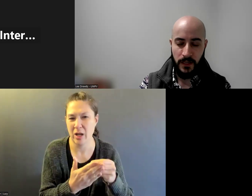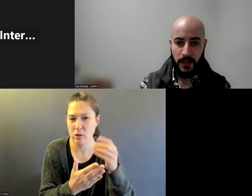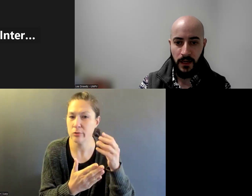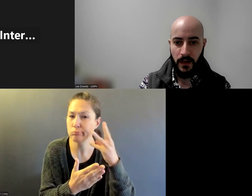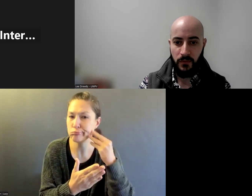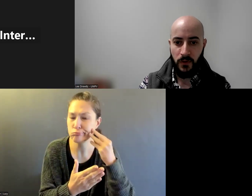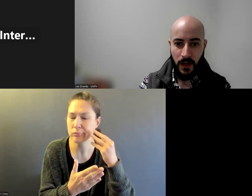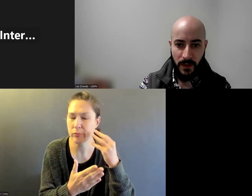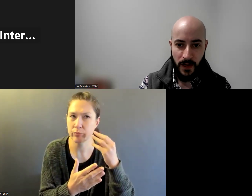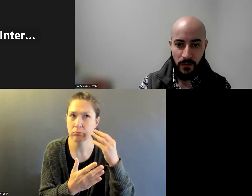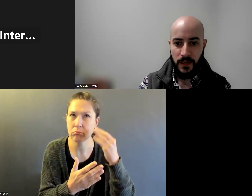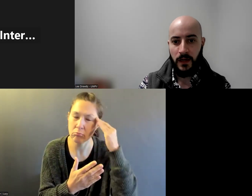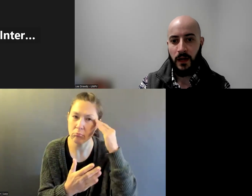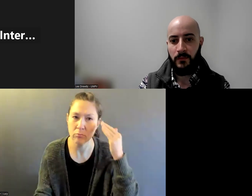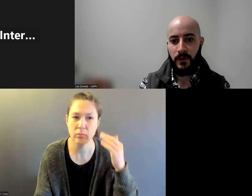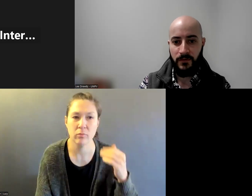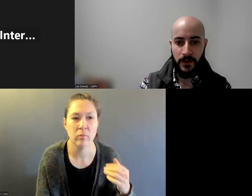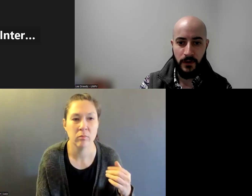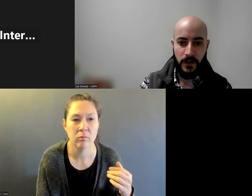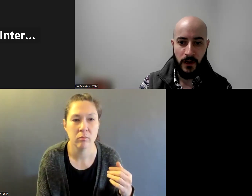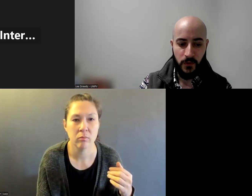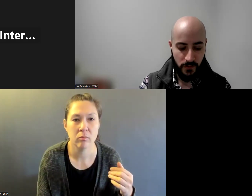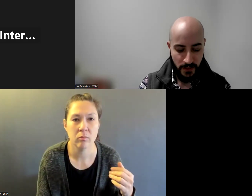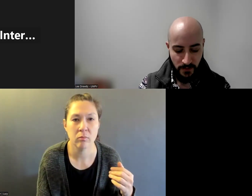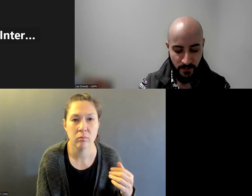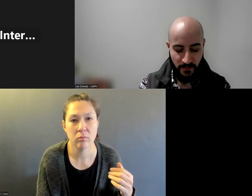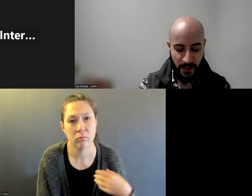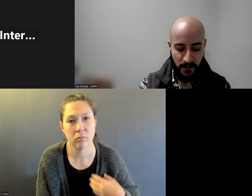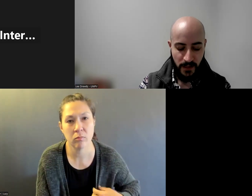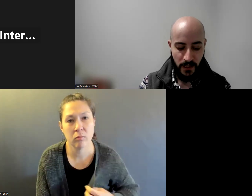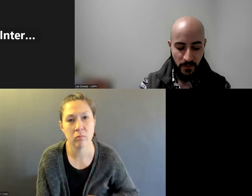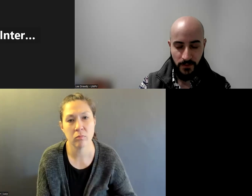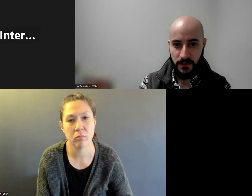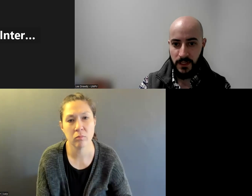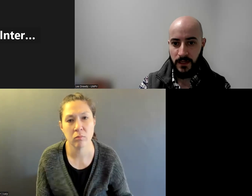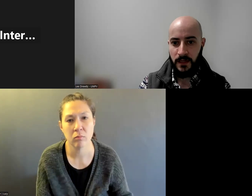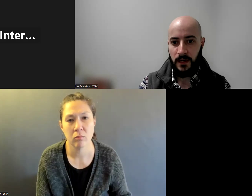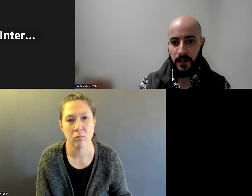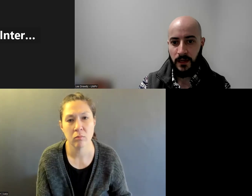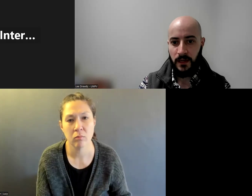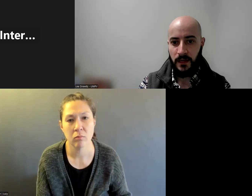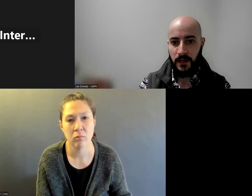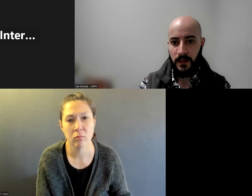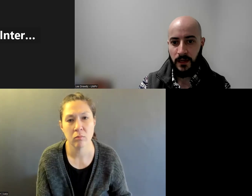our programming model from a funder to a direct service provider, we've also seen